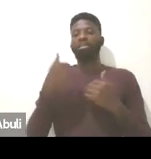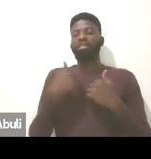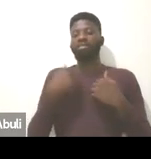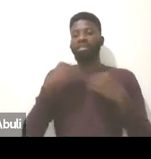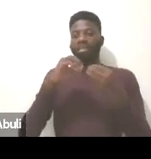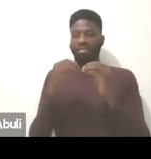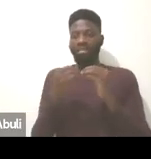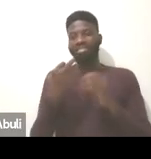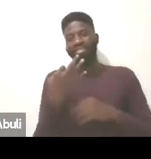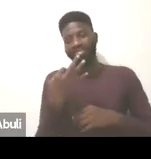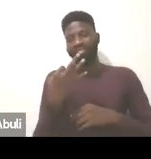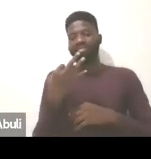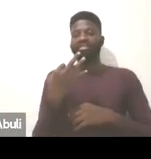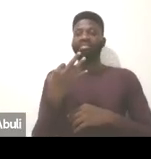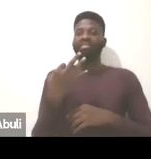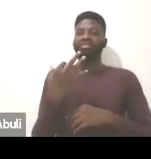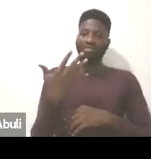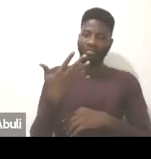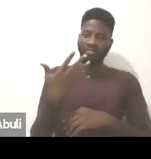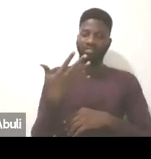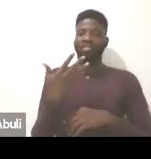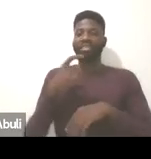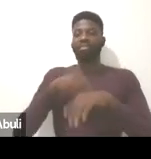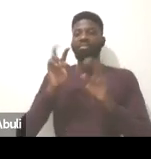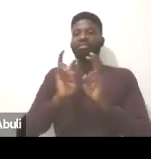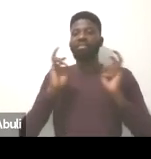the panel interview.